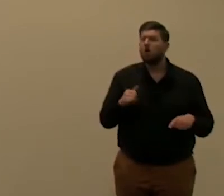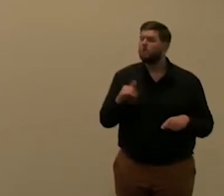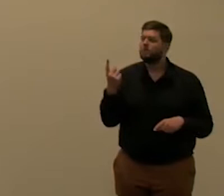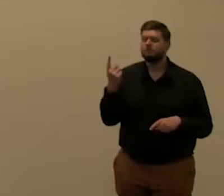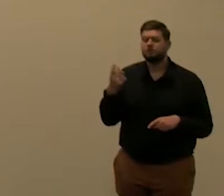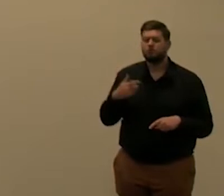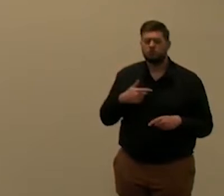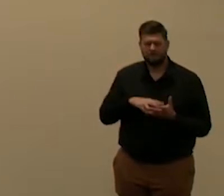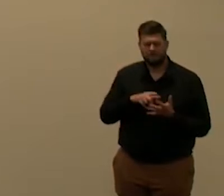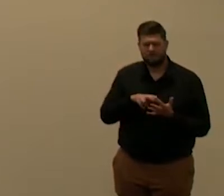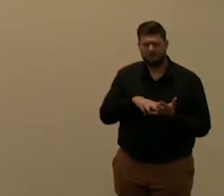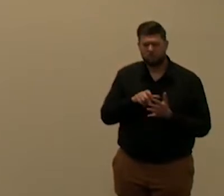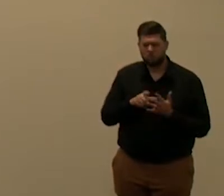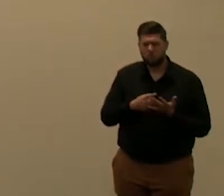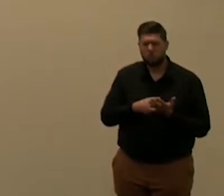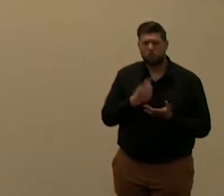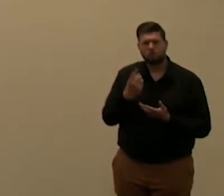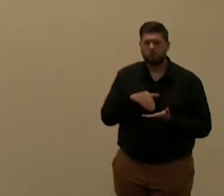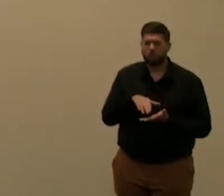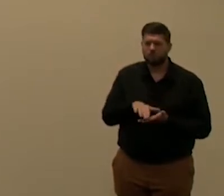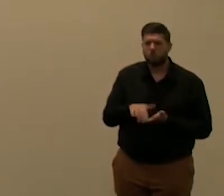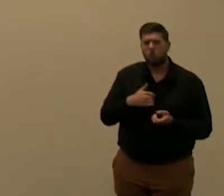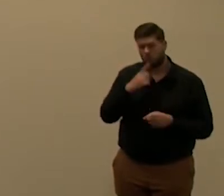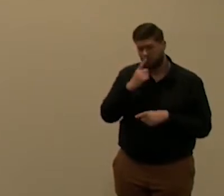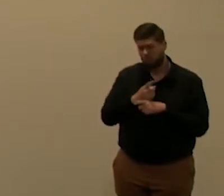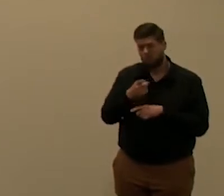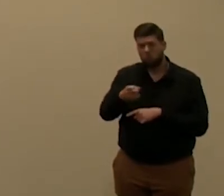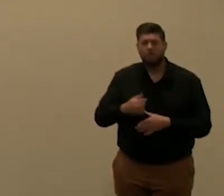one for you as well if you don't want to spend any money.